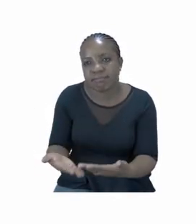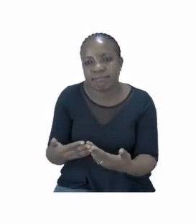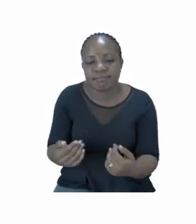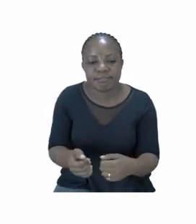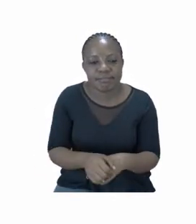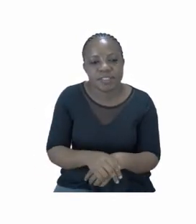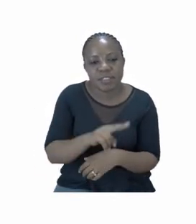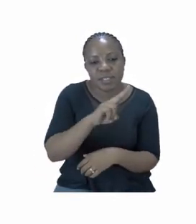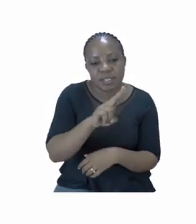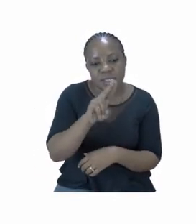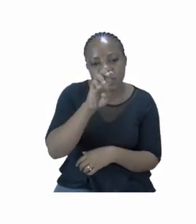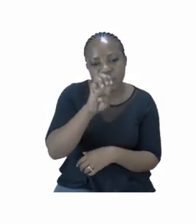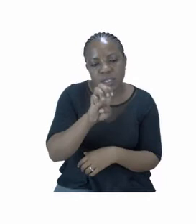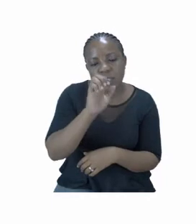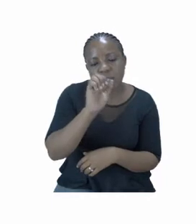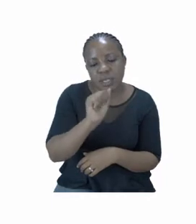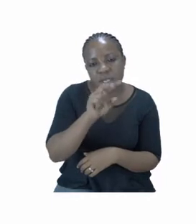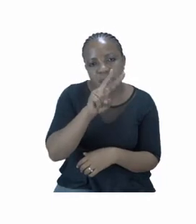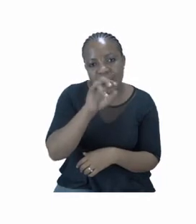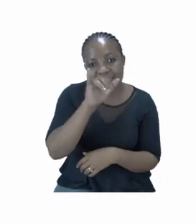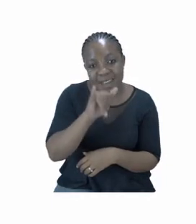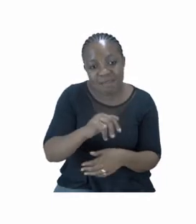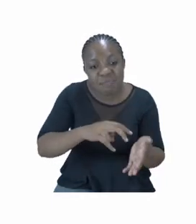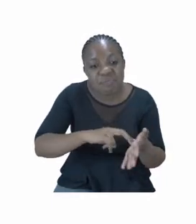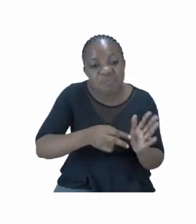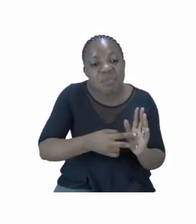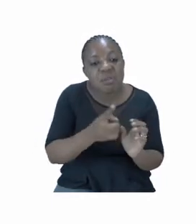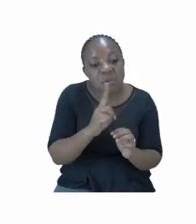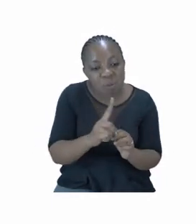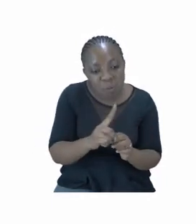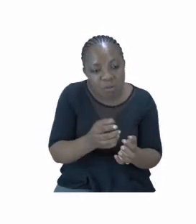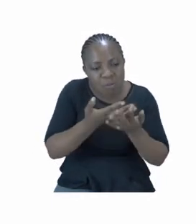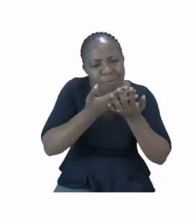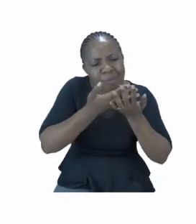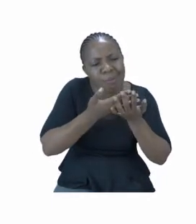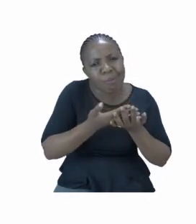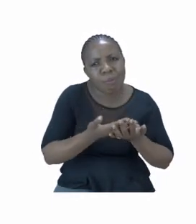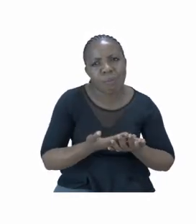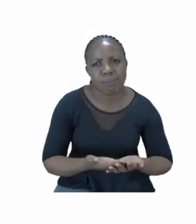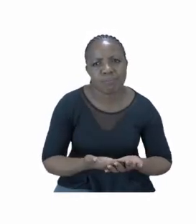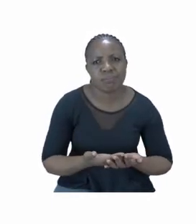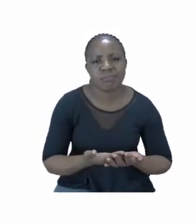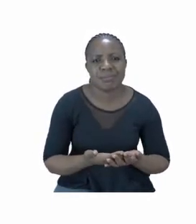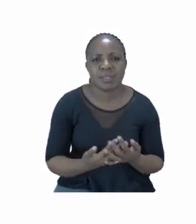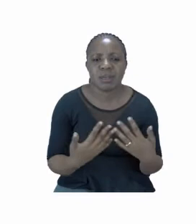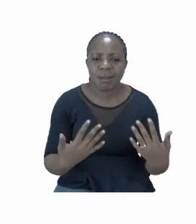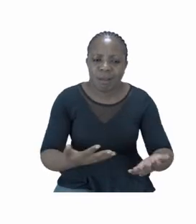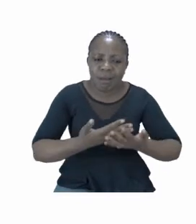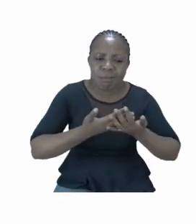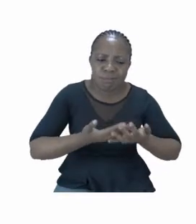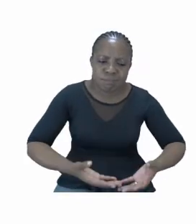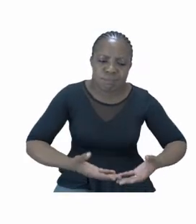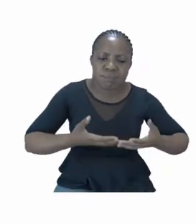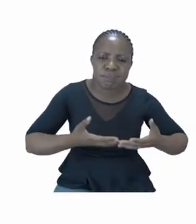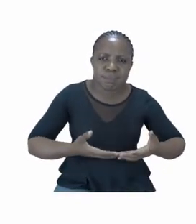we say that it is hard to carry or it feels heavy in our hands. And then when we